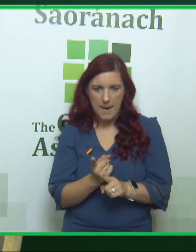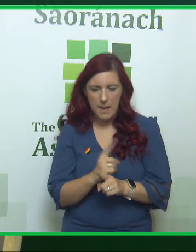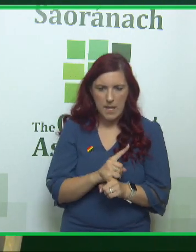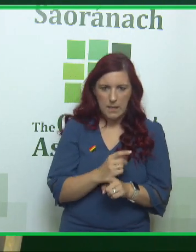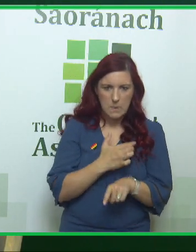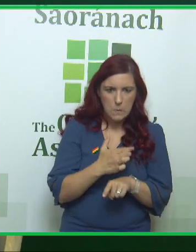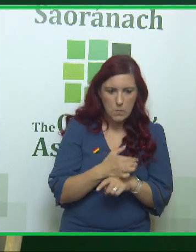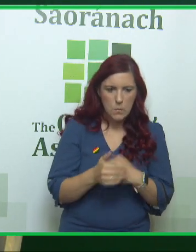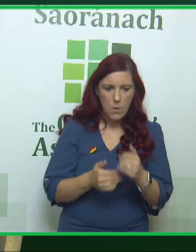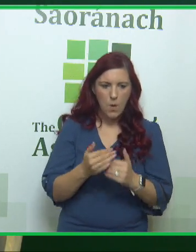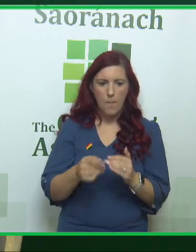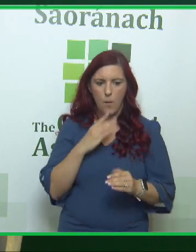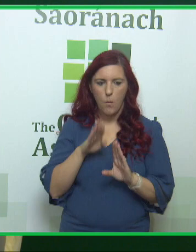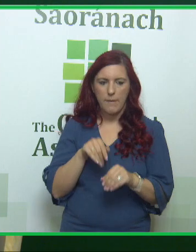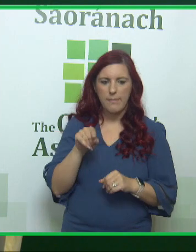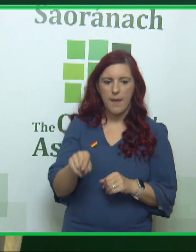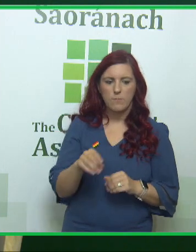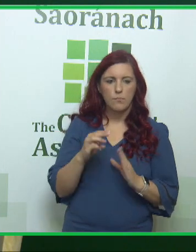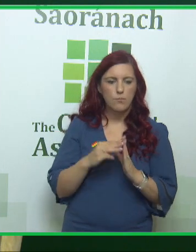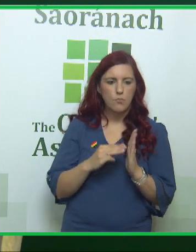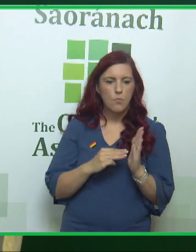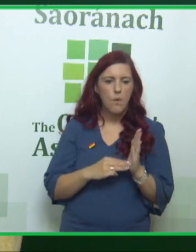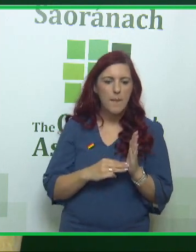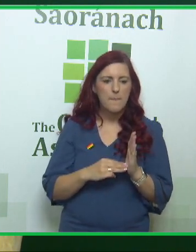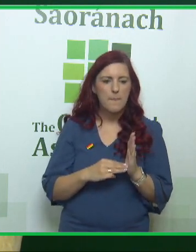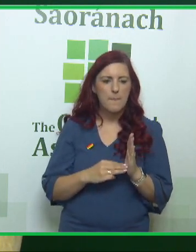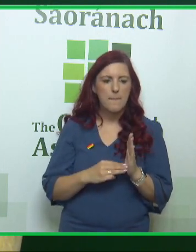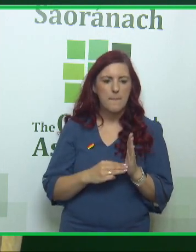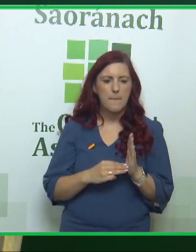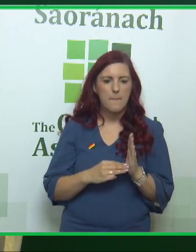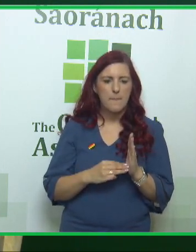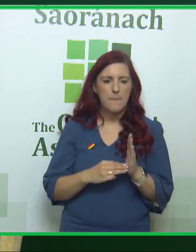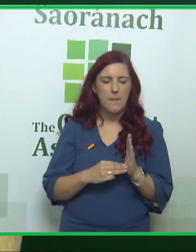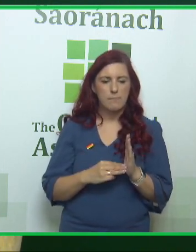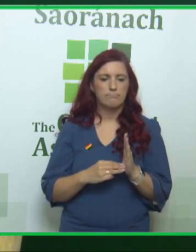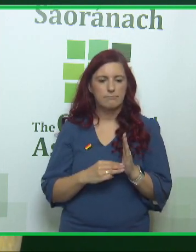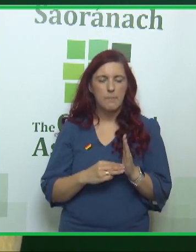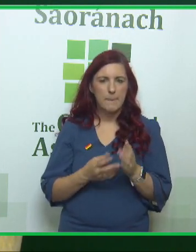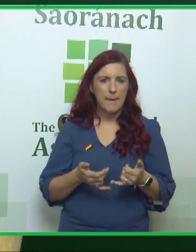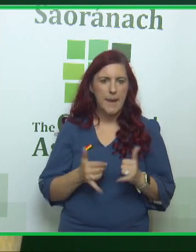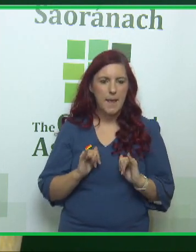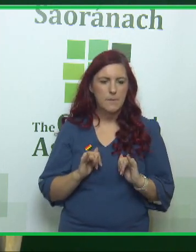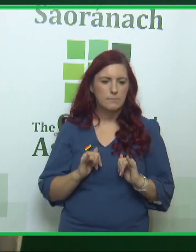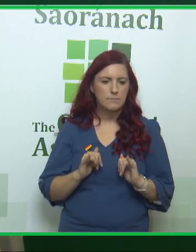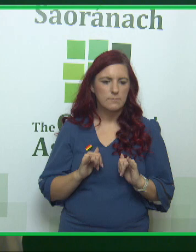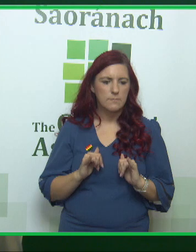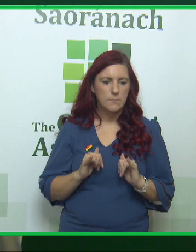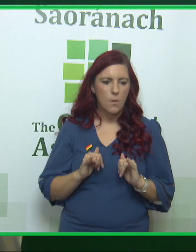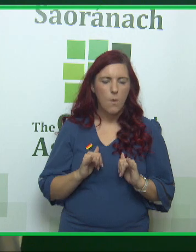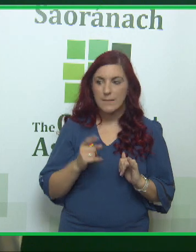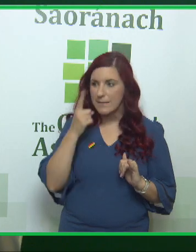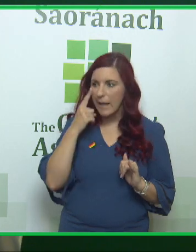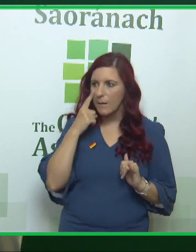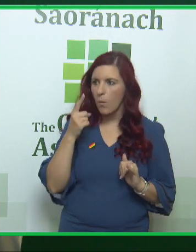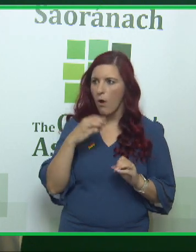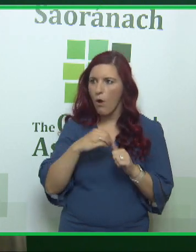of, give, you know, the wanting to give a clean urine, and you know, really wanting to, and seeing other people that were